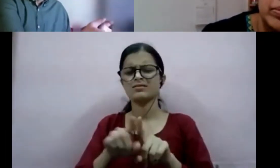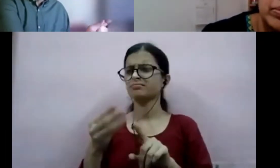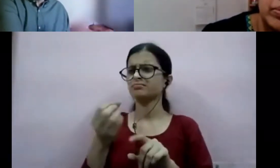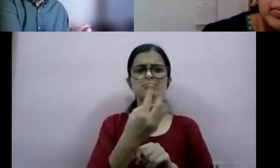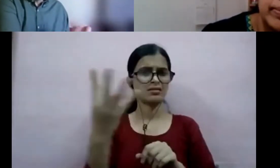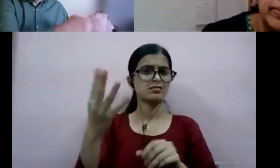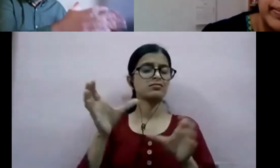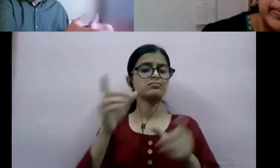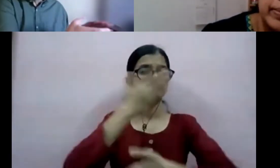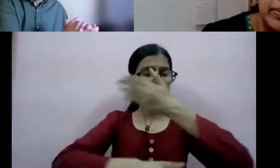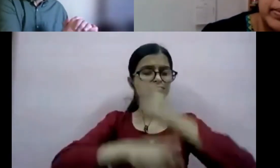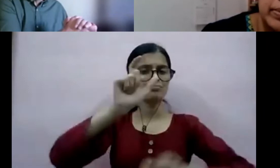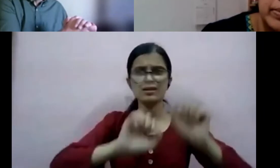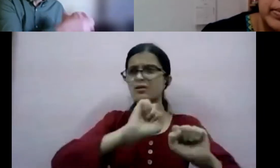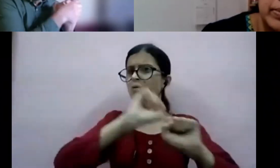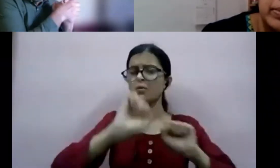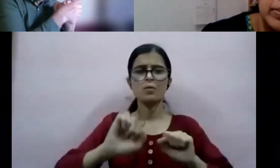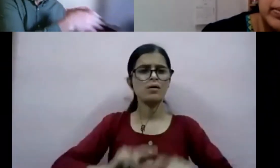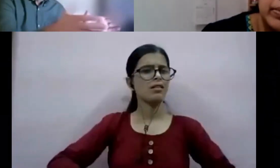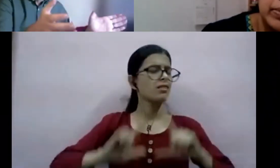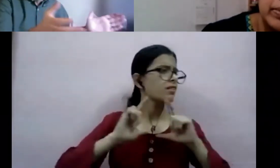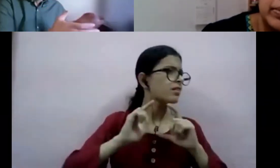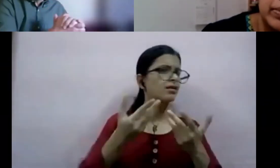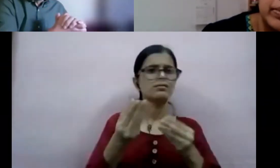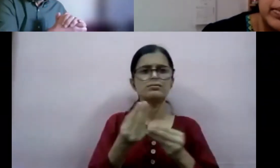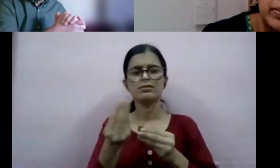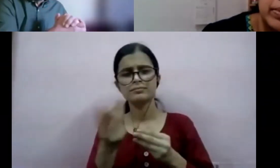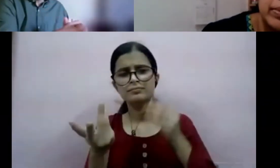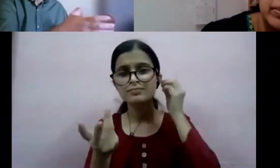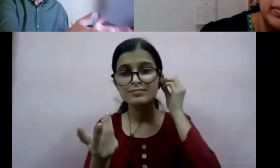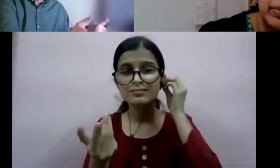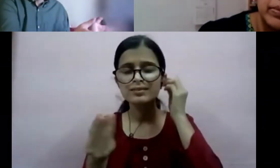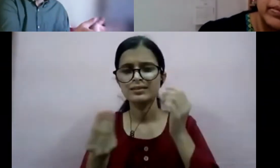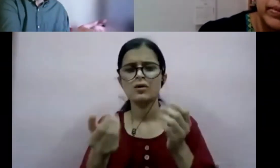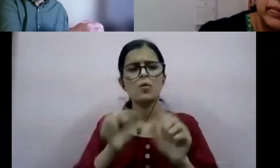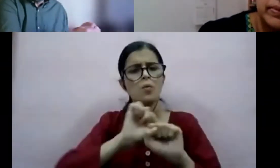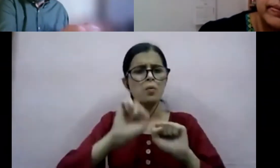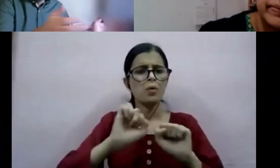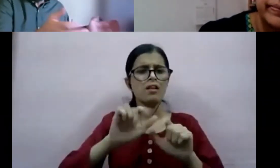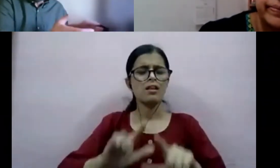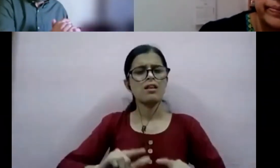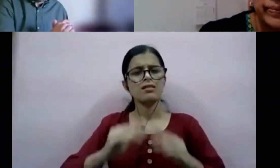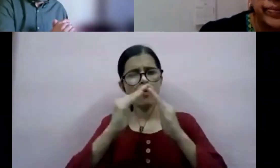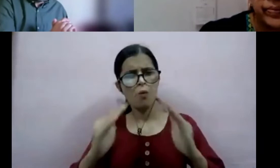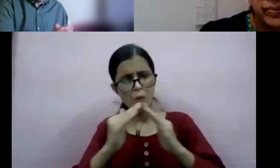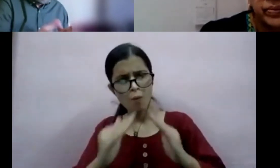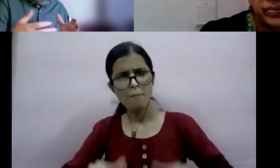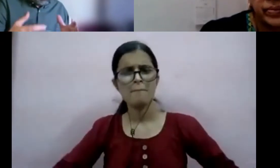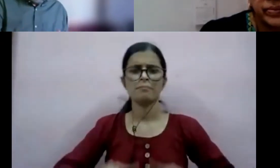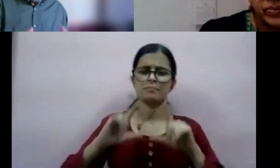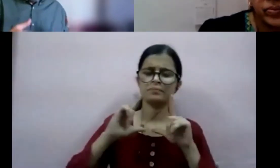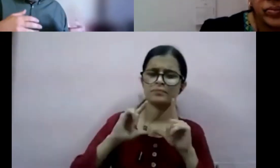in congregate living in care homes, and COVID ripped through care homes because once it got in, it moved very, very quickly through